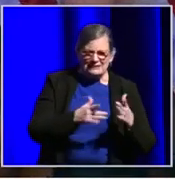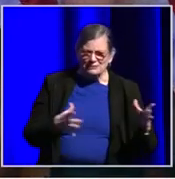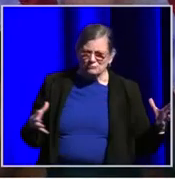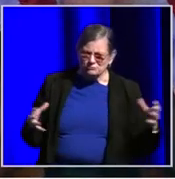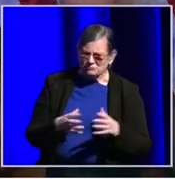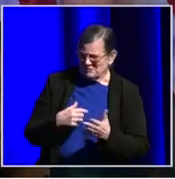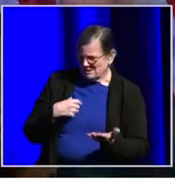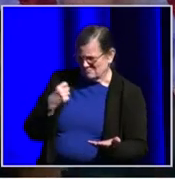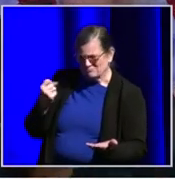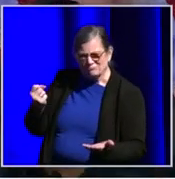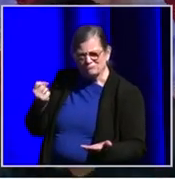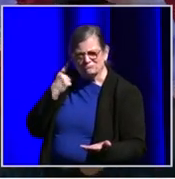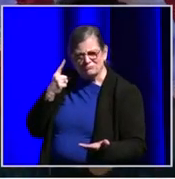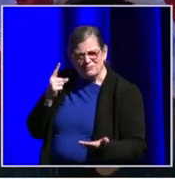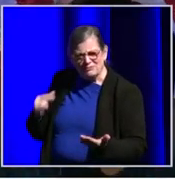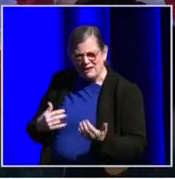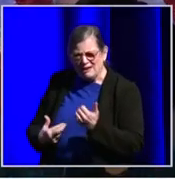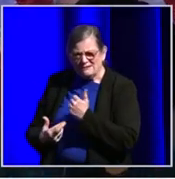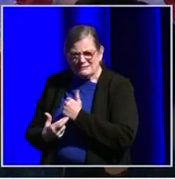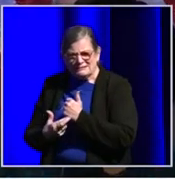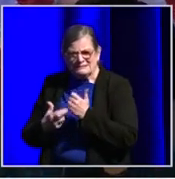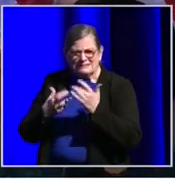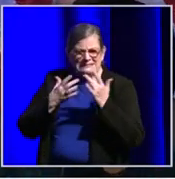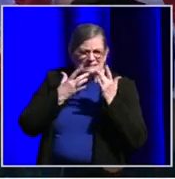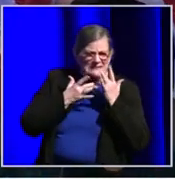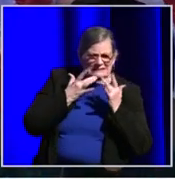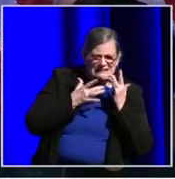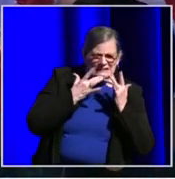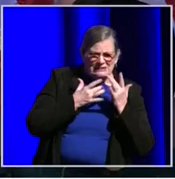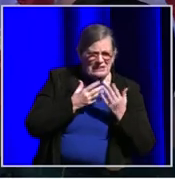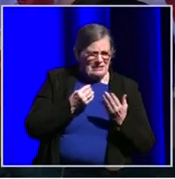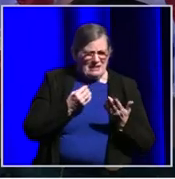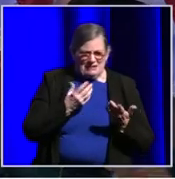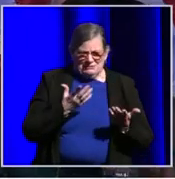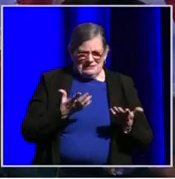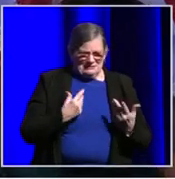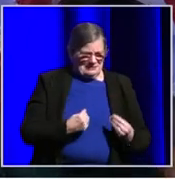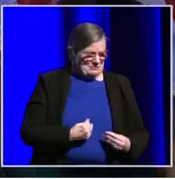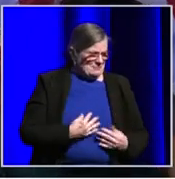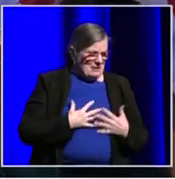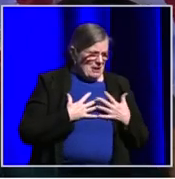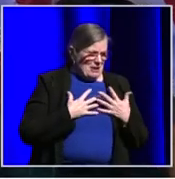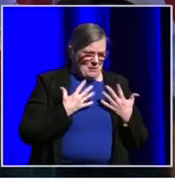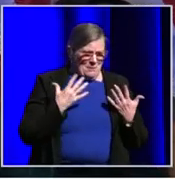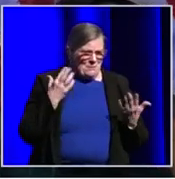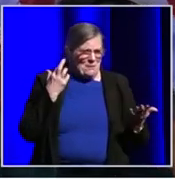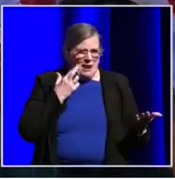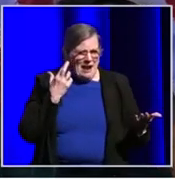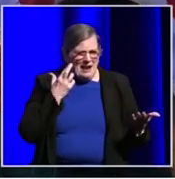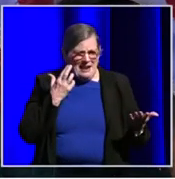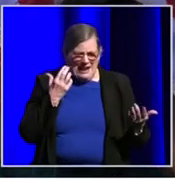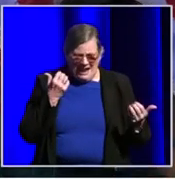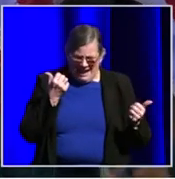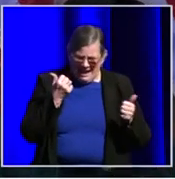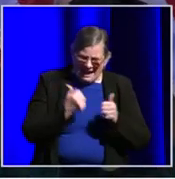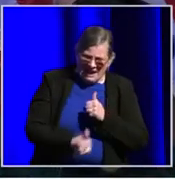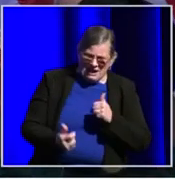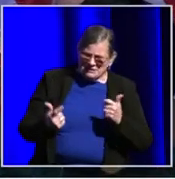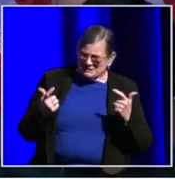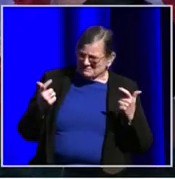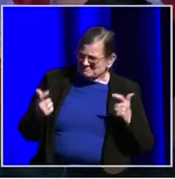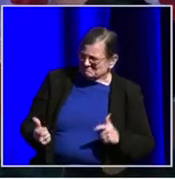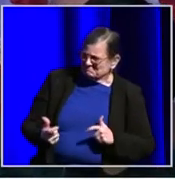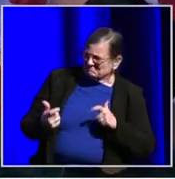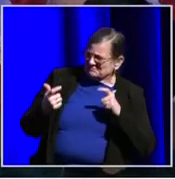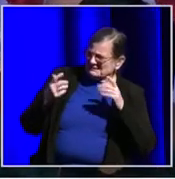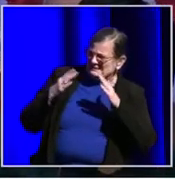inspiring. Sobering and inspiring because, for instance, every large city across America is struggling and overwhelmed